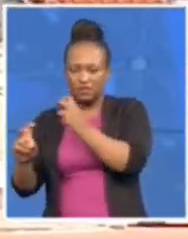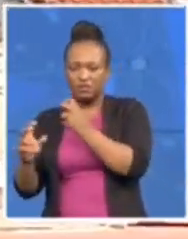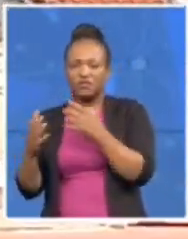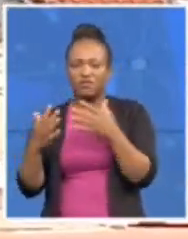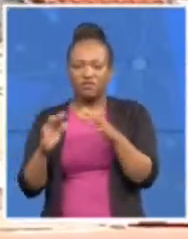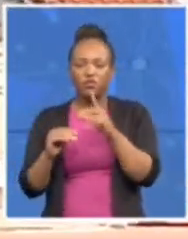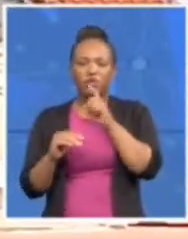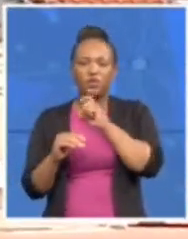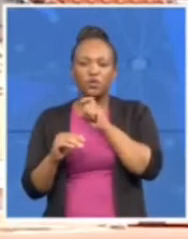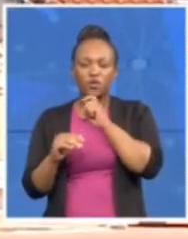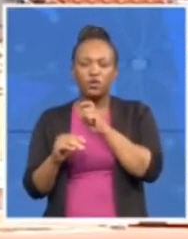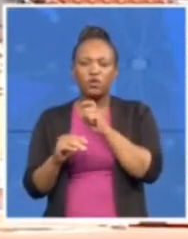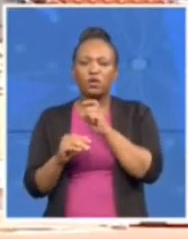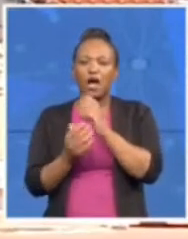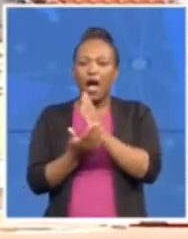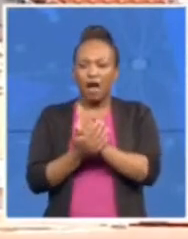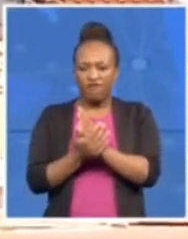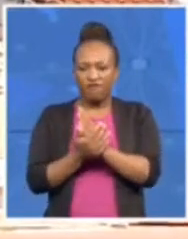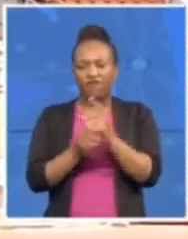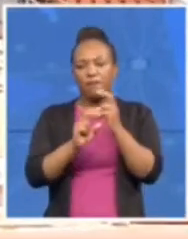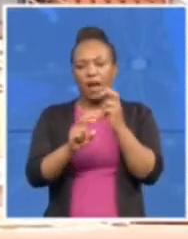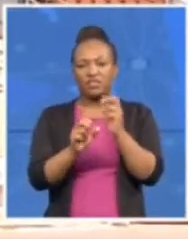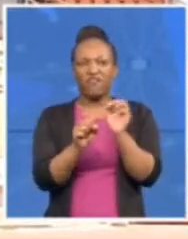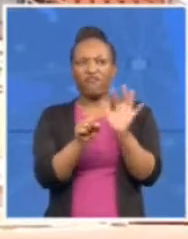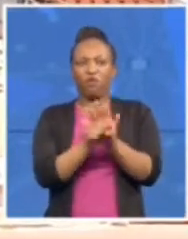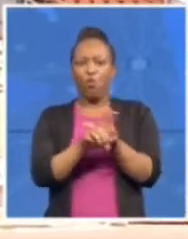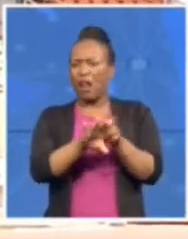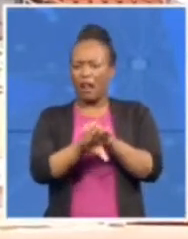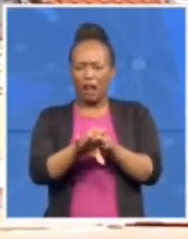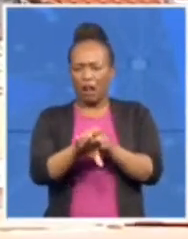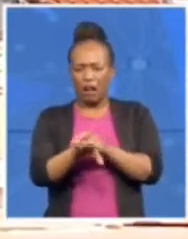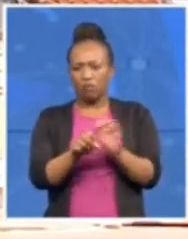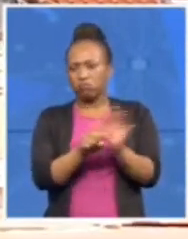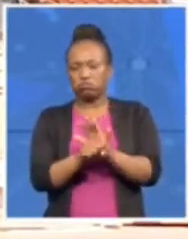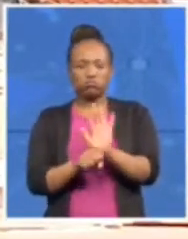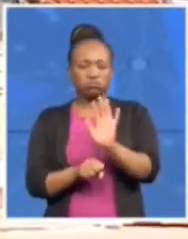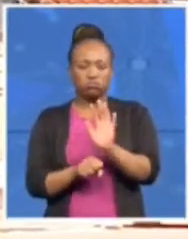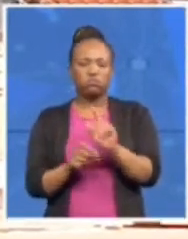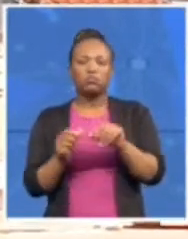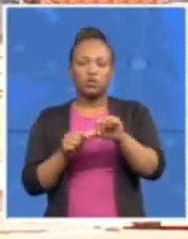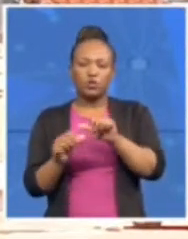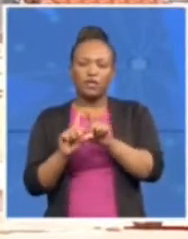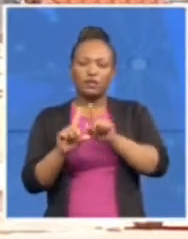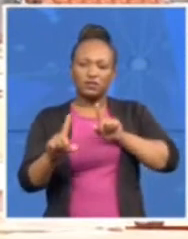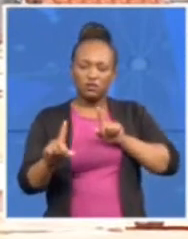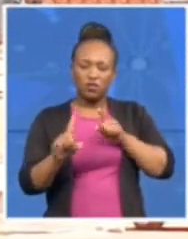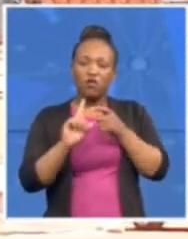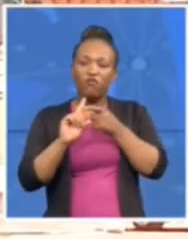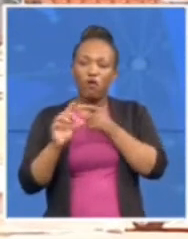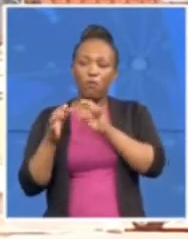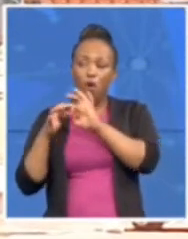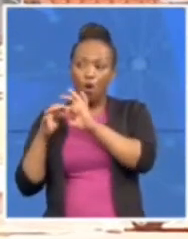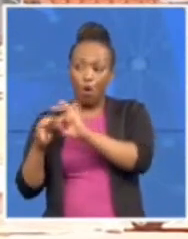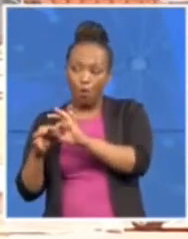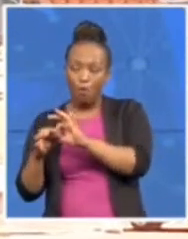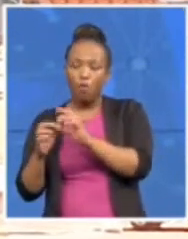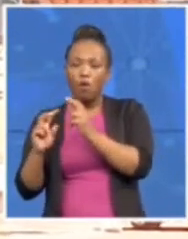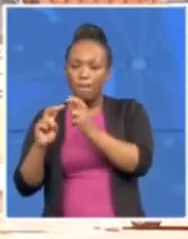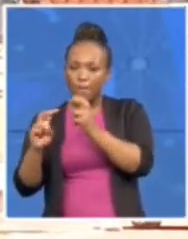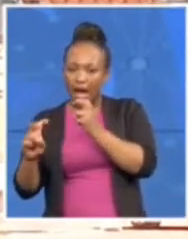so that there's also social distance. We are maintaining social distance from home to the bus, to the stadium, and everywhere